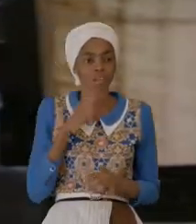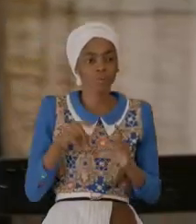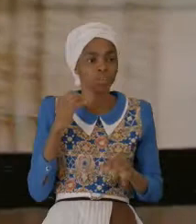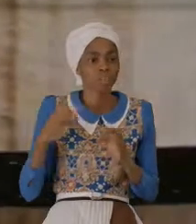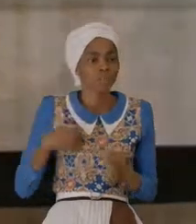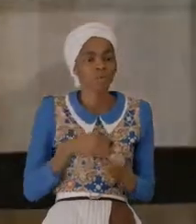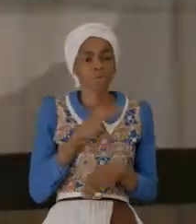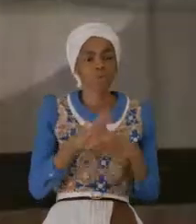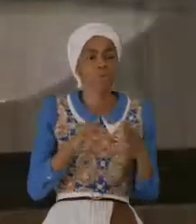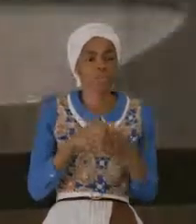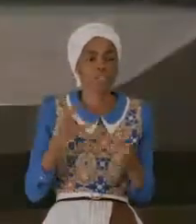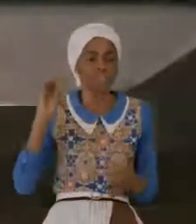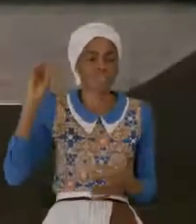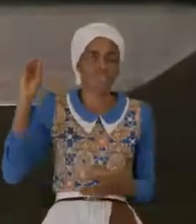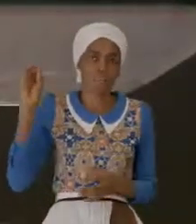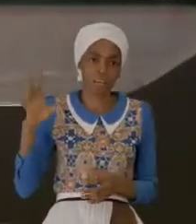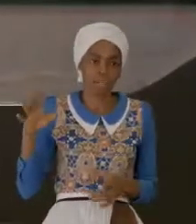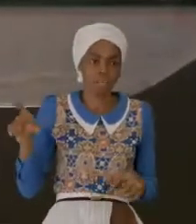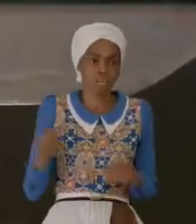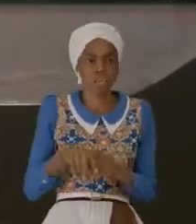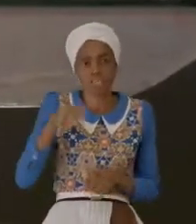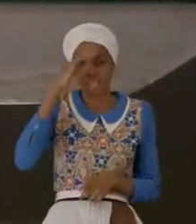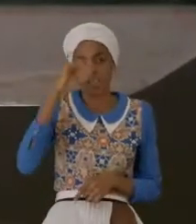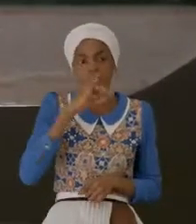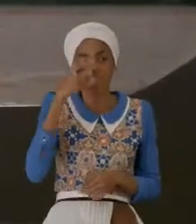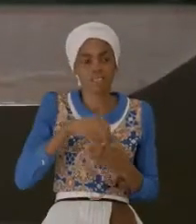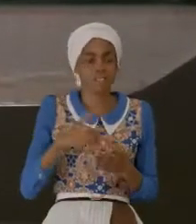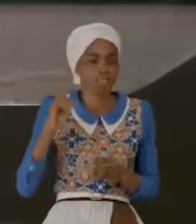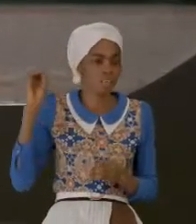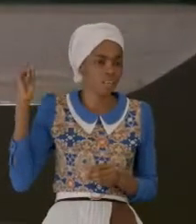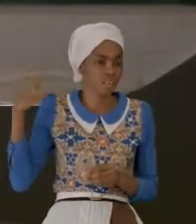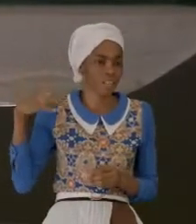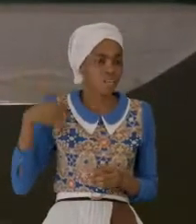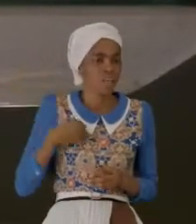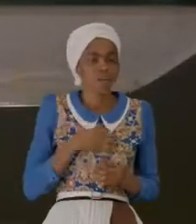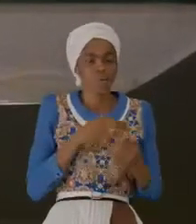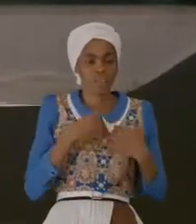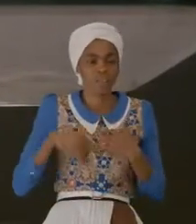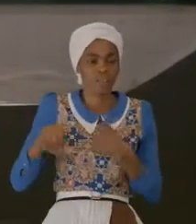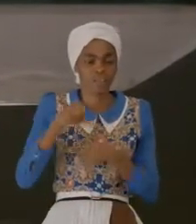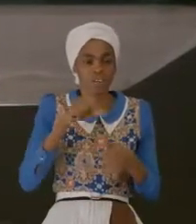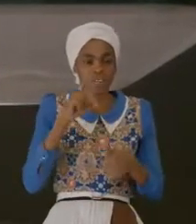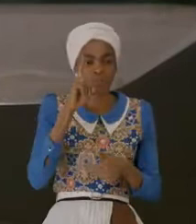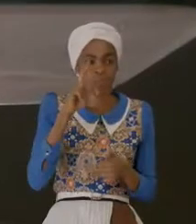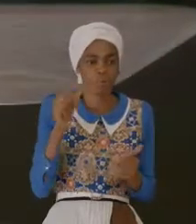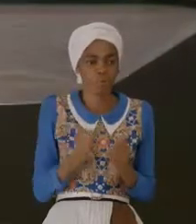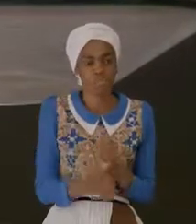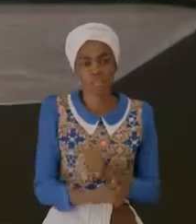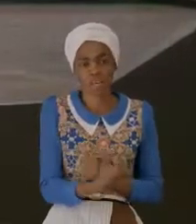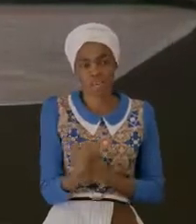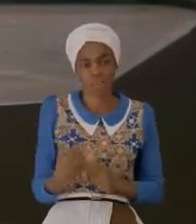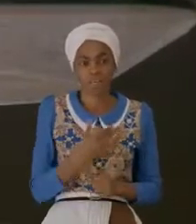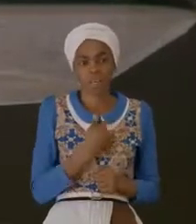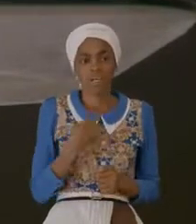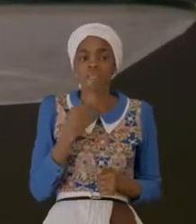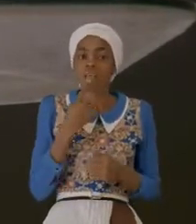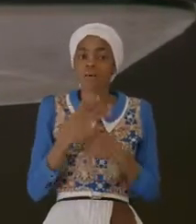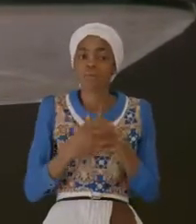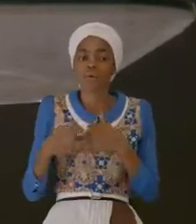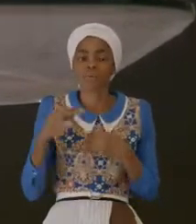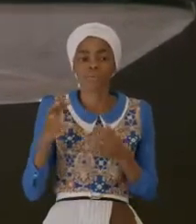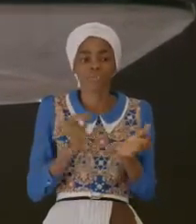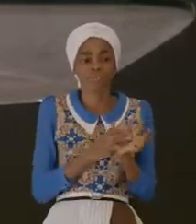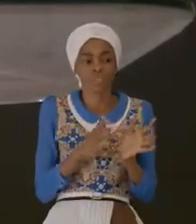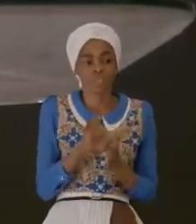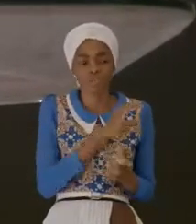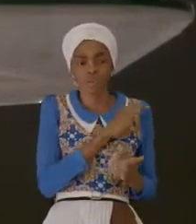we walk in the light I see a s in the light we have Fellowship one was another and the blood